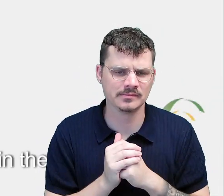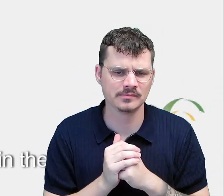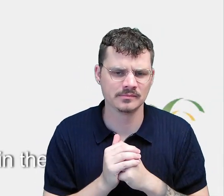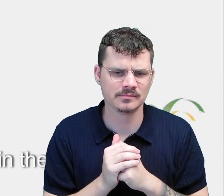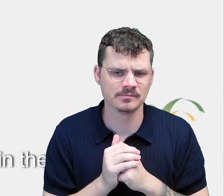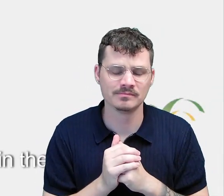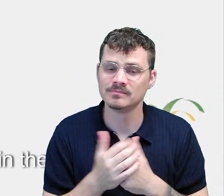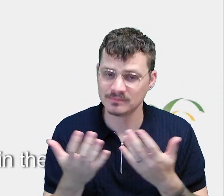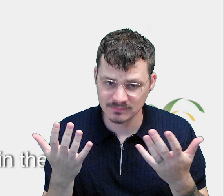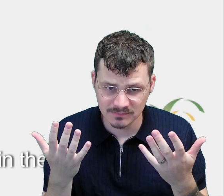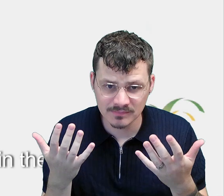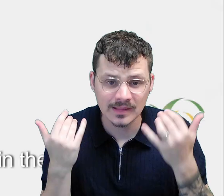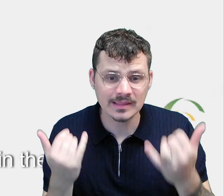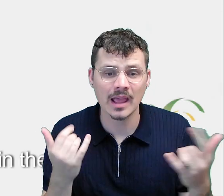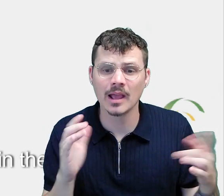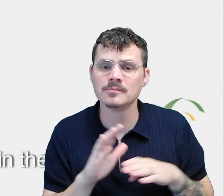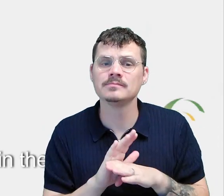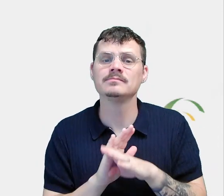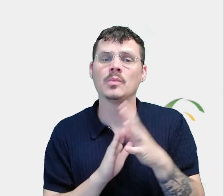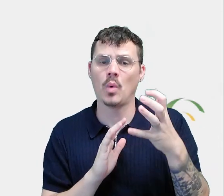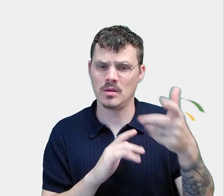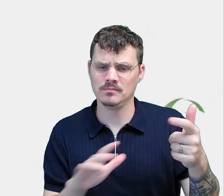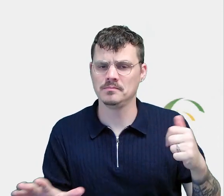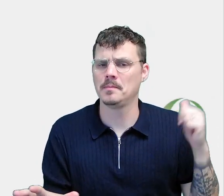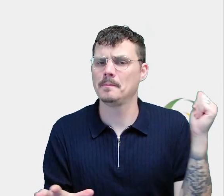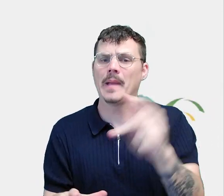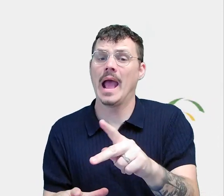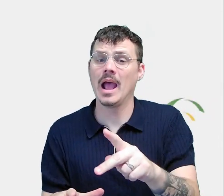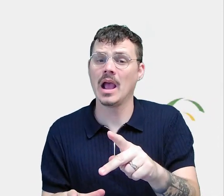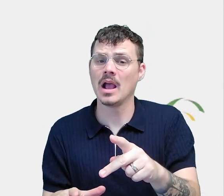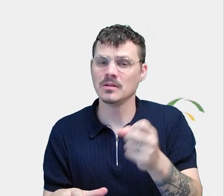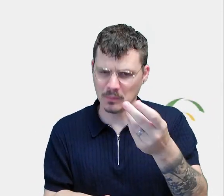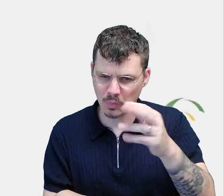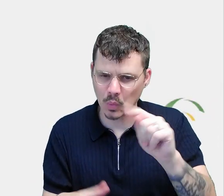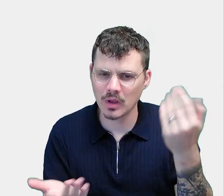Now he wants to go back to engaging in the same sport.